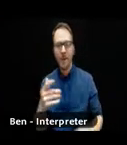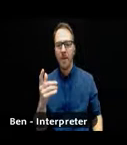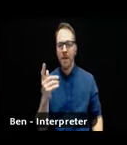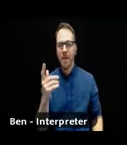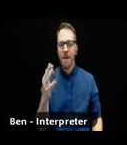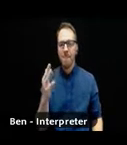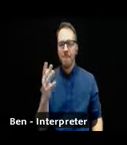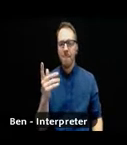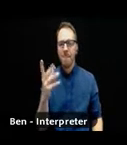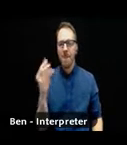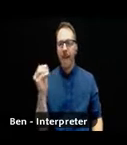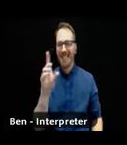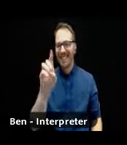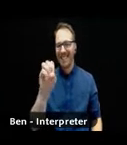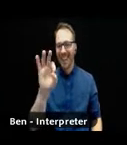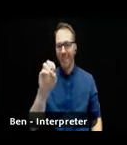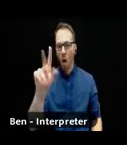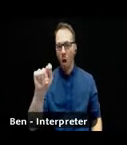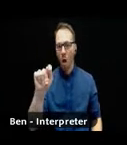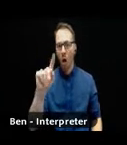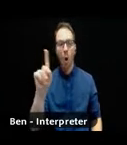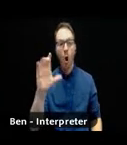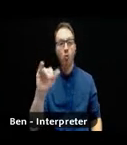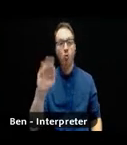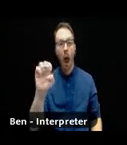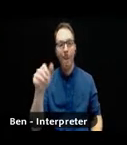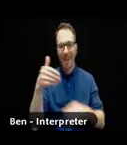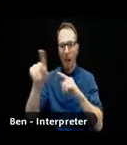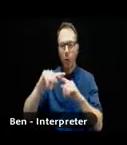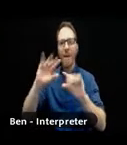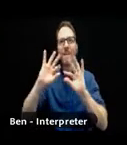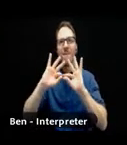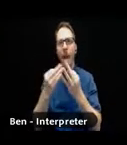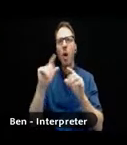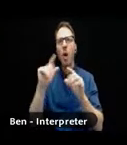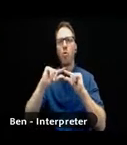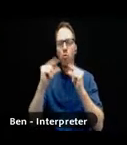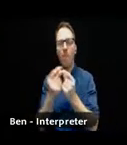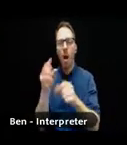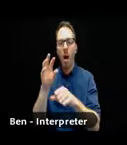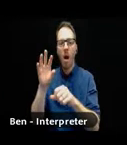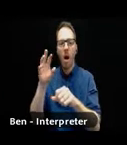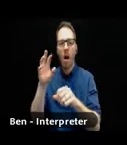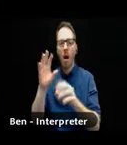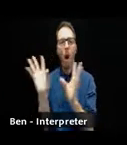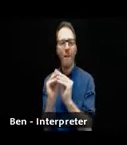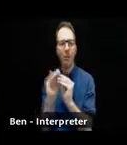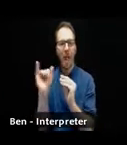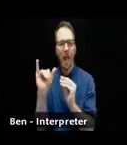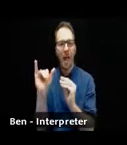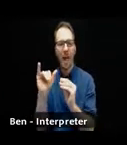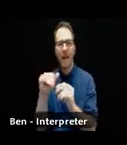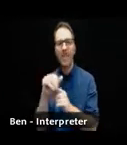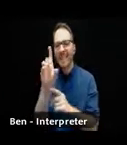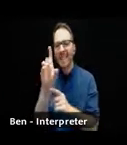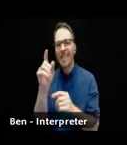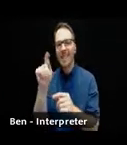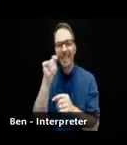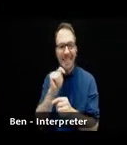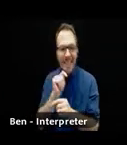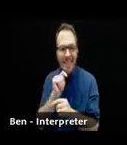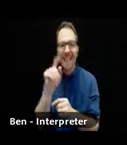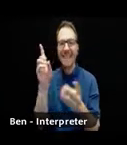The default is for crimes to be sent to family group conferencing, including crimes like teen dating violence and sexual